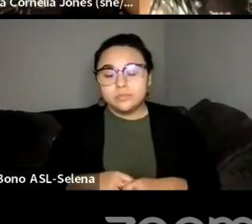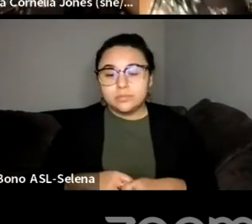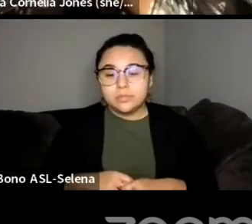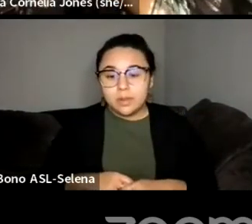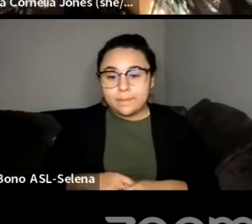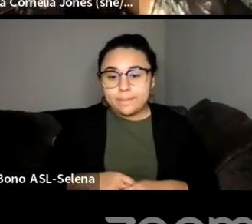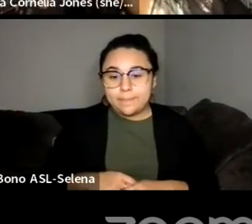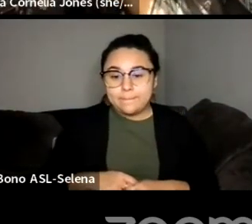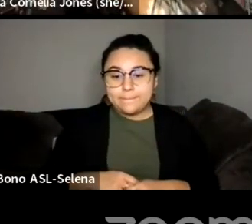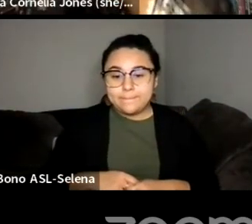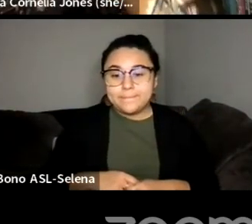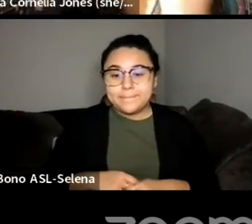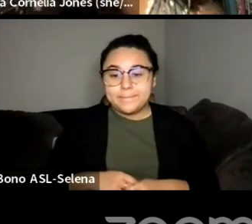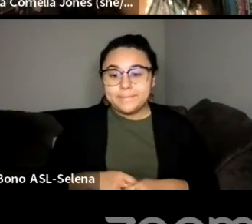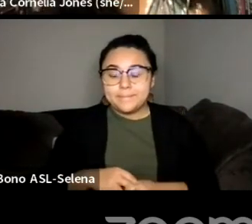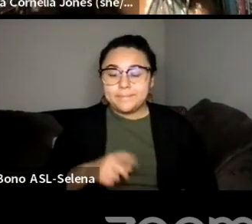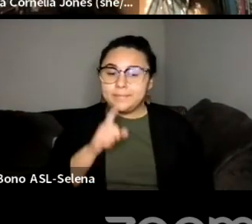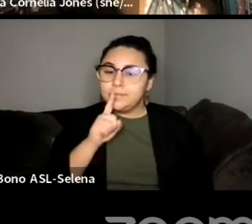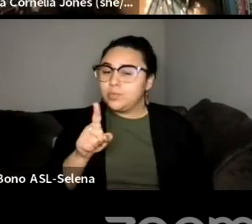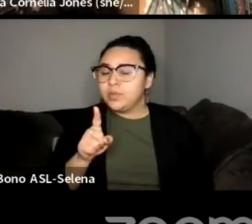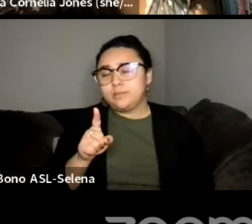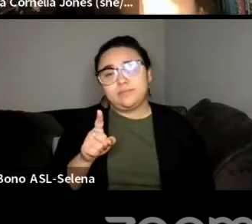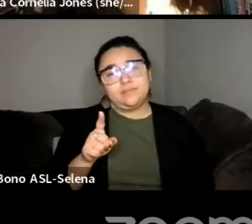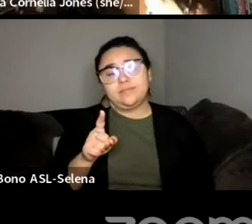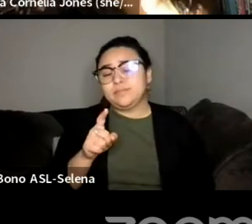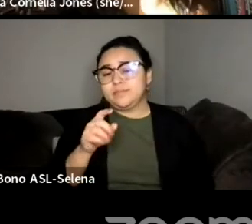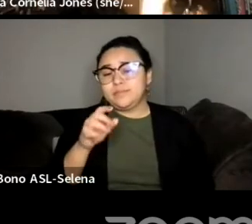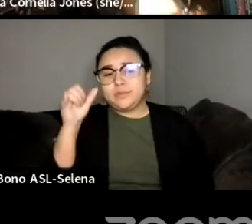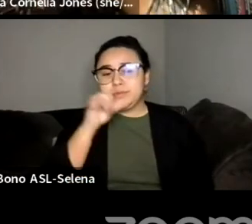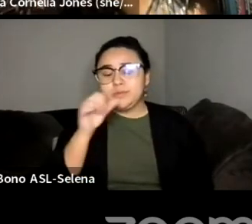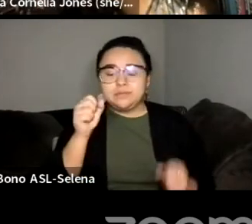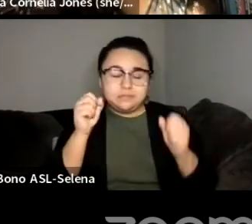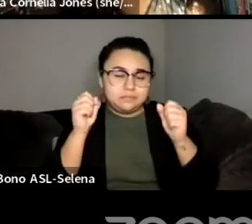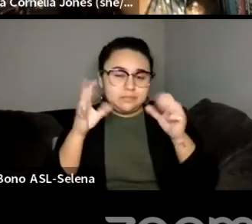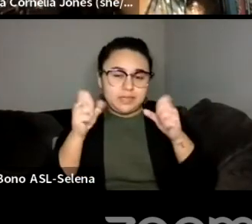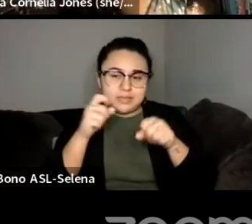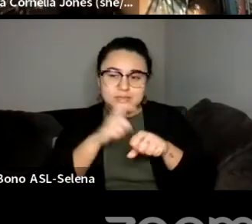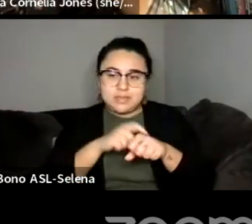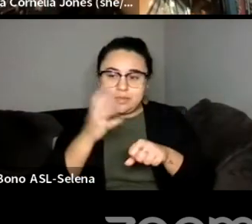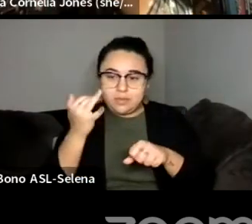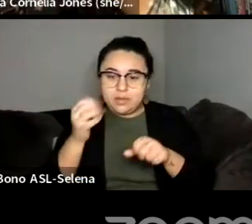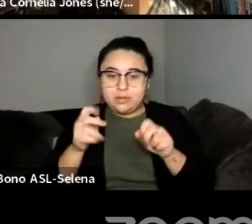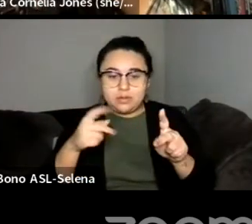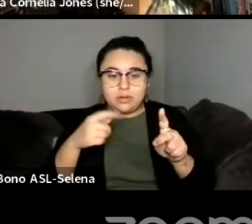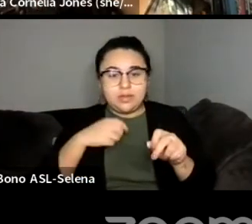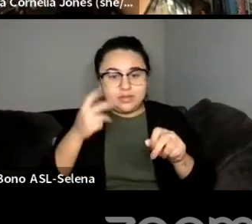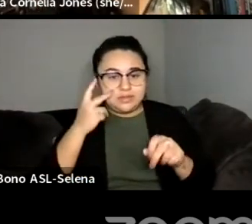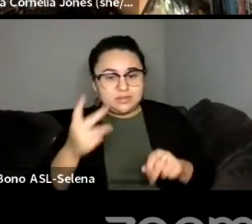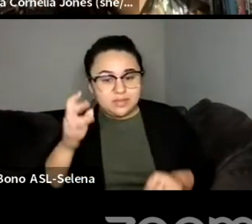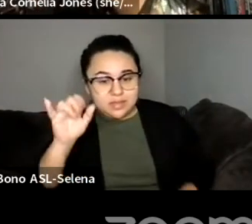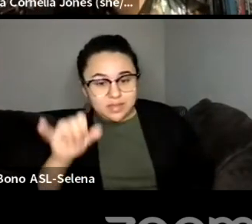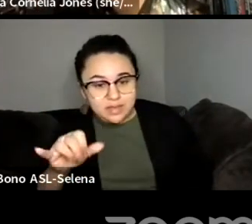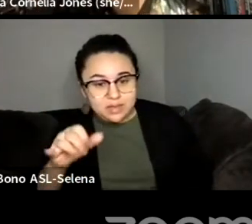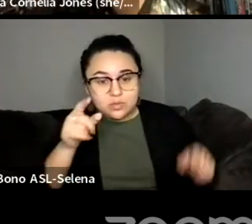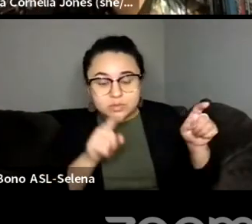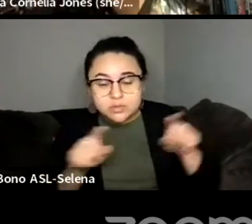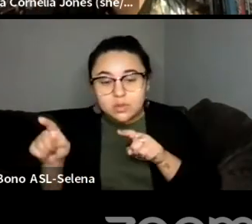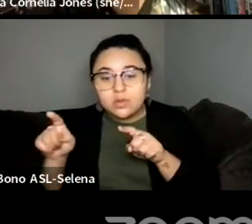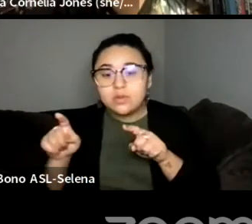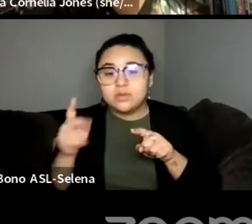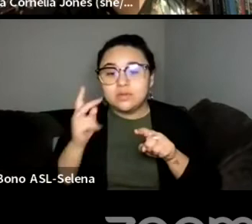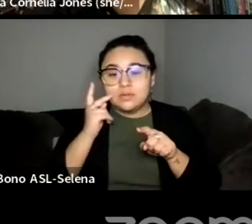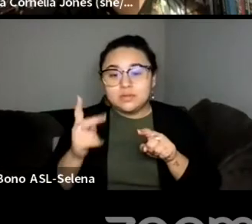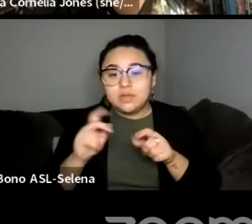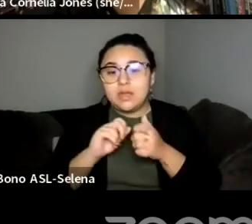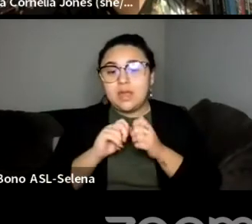And it was really a wonderful time because it was an opportunity for me not only to see that and to see how